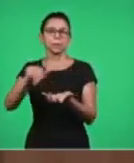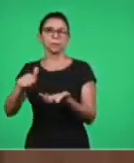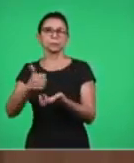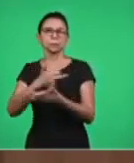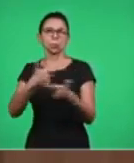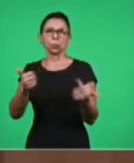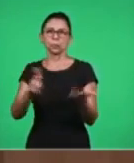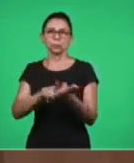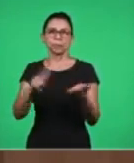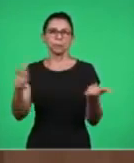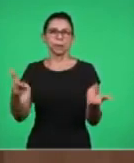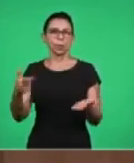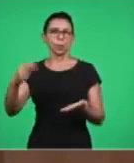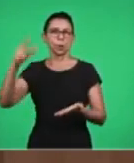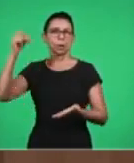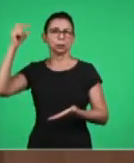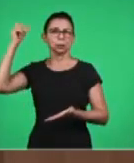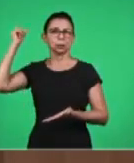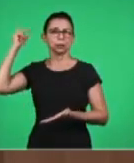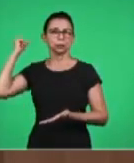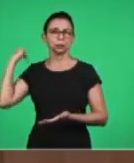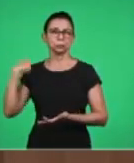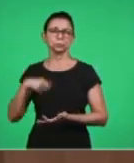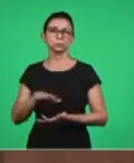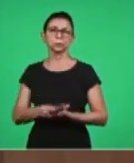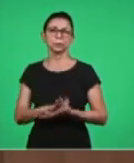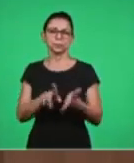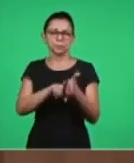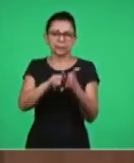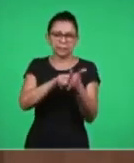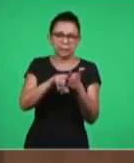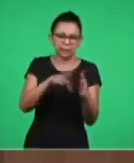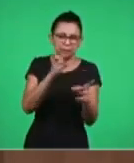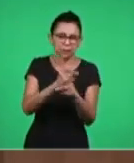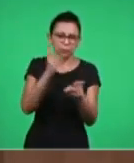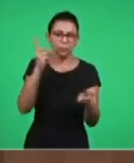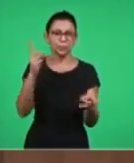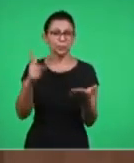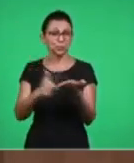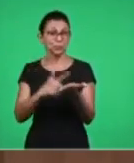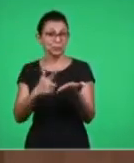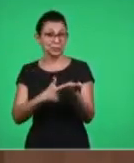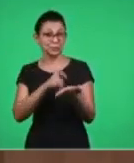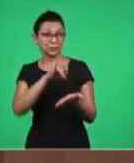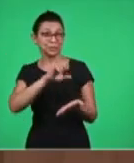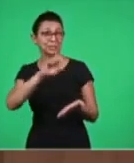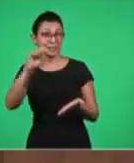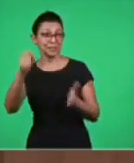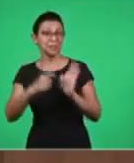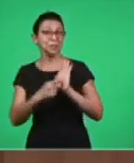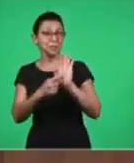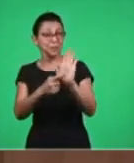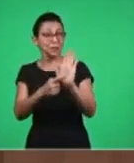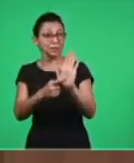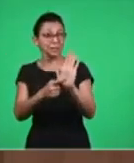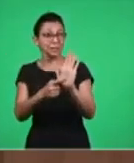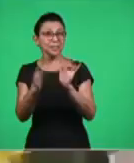many parts of the Bible, but the book of Isaiah was complete, and the book of prophet Isaiah speaks about the